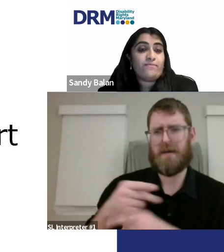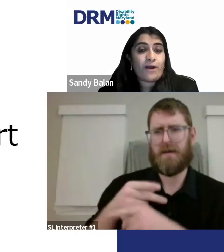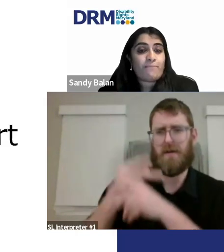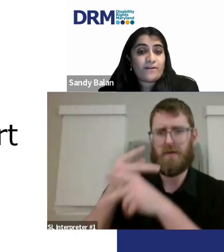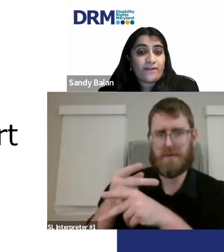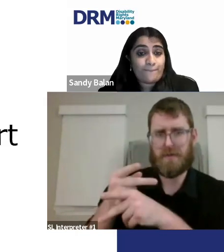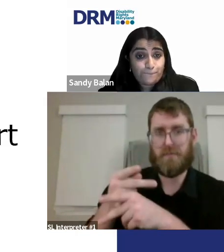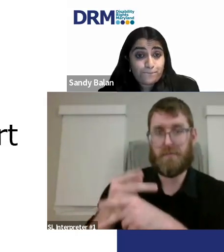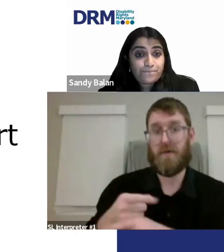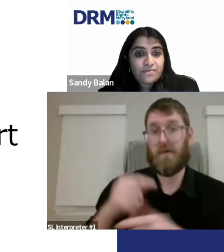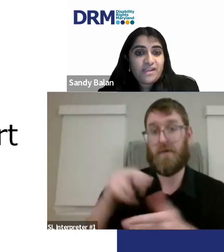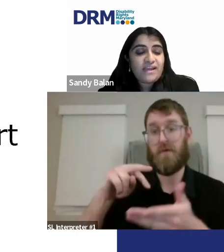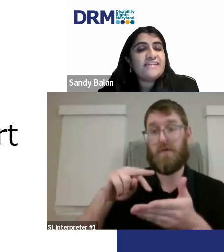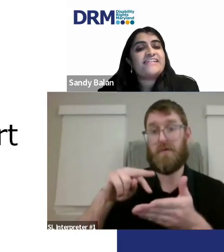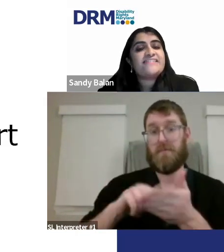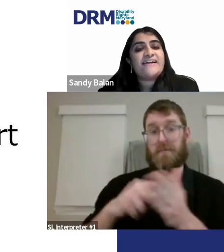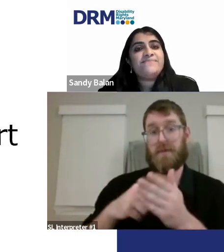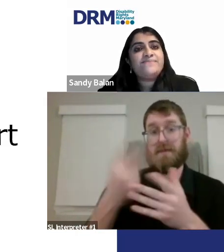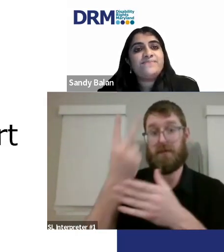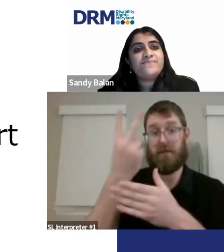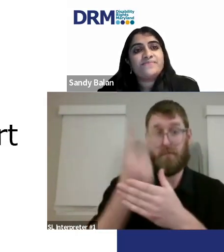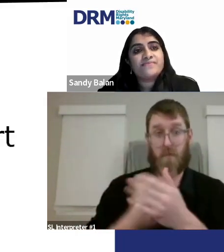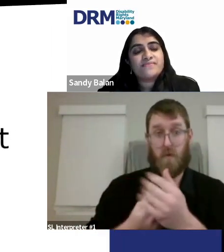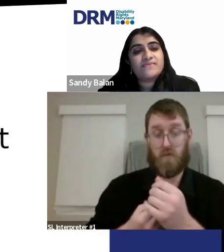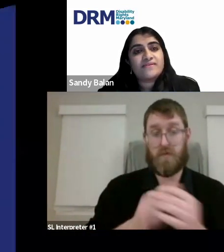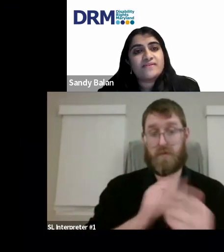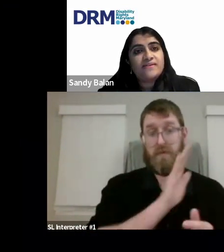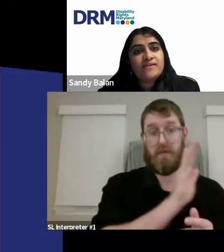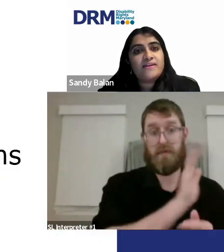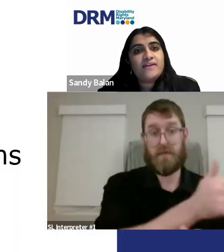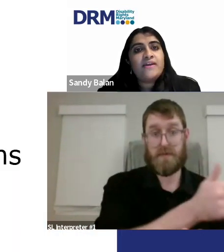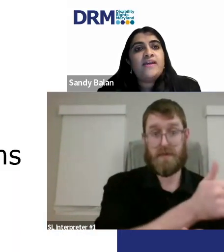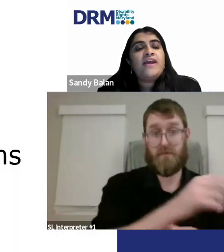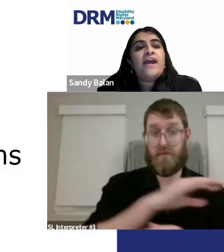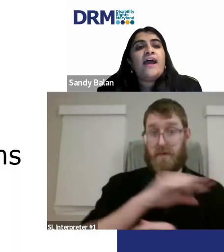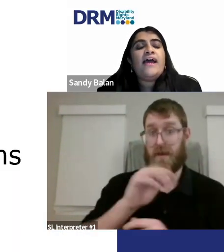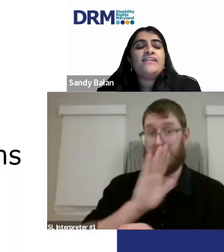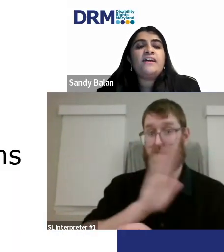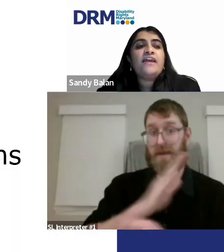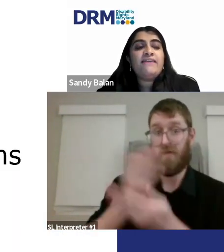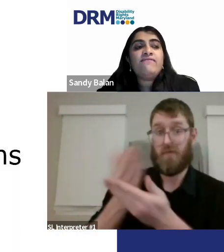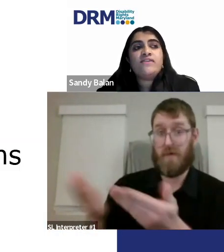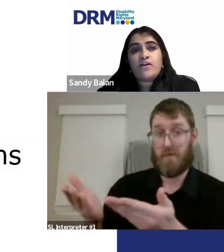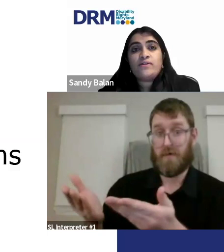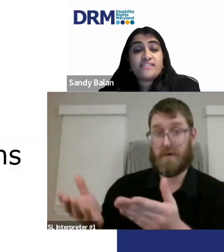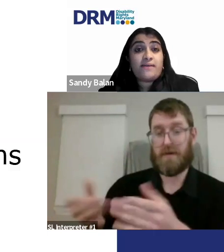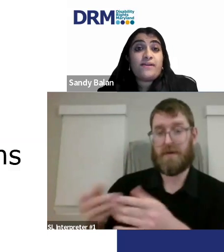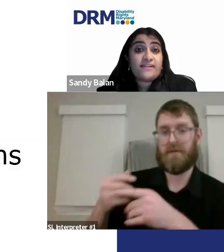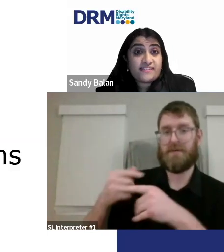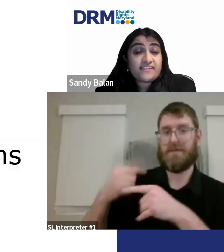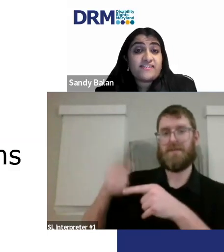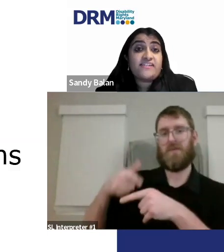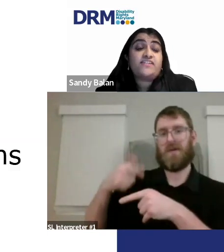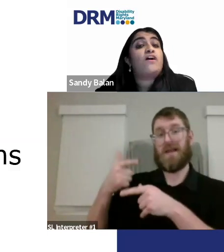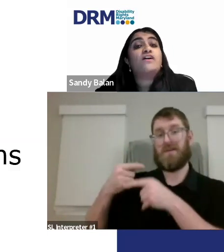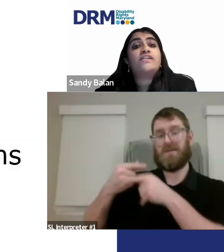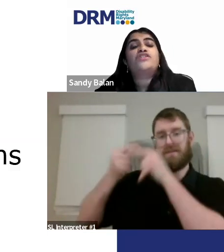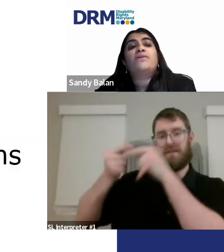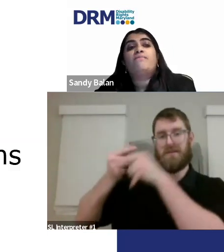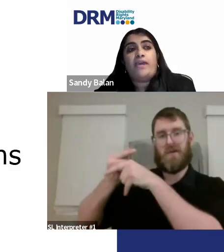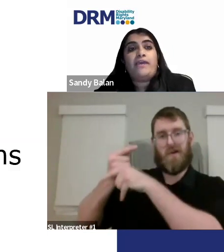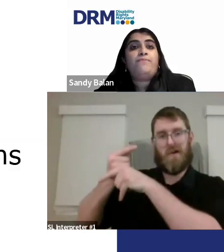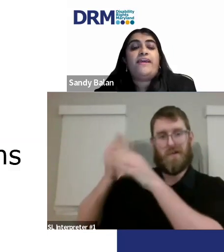guardianship of the property. And next slide. And even though in some